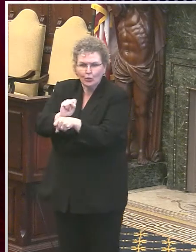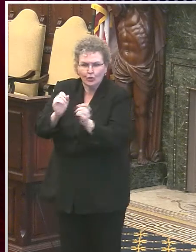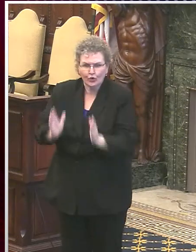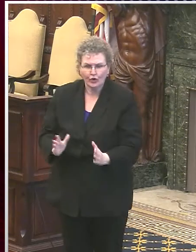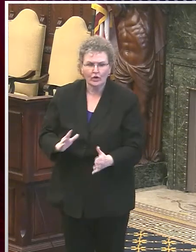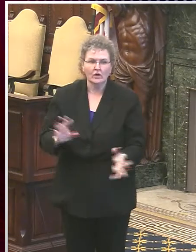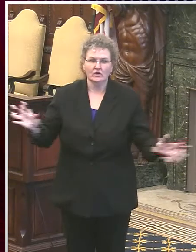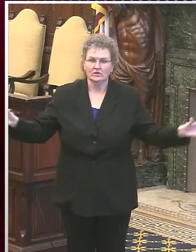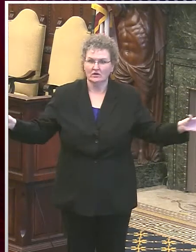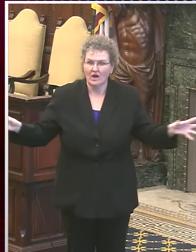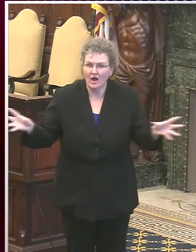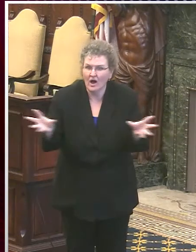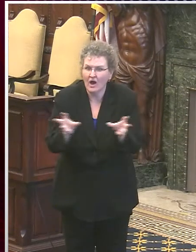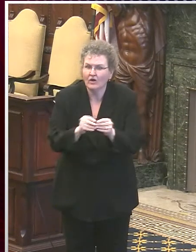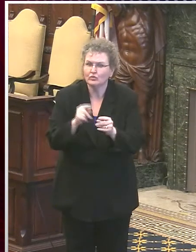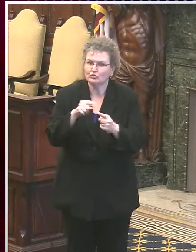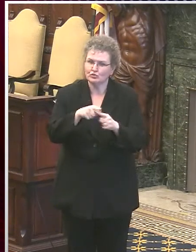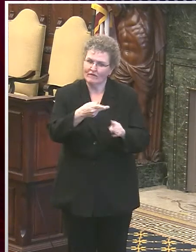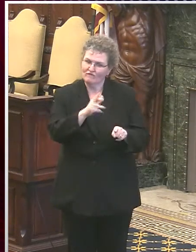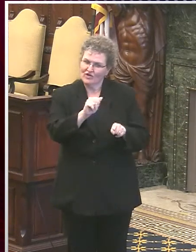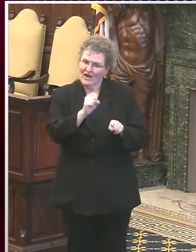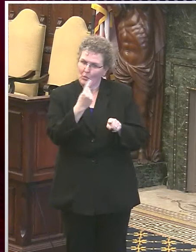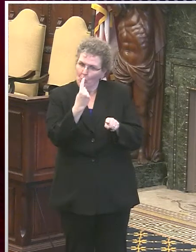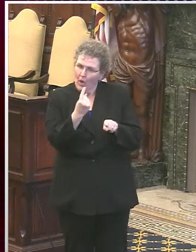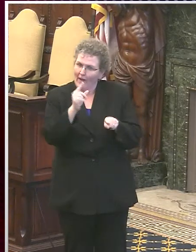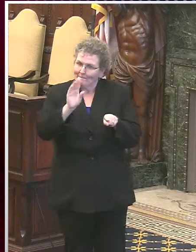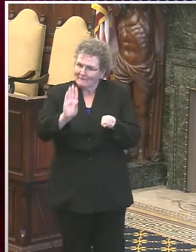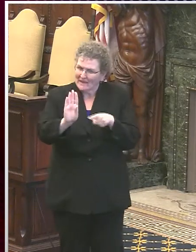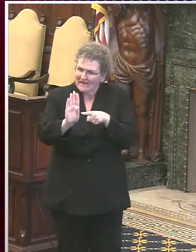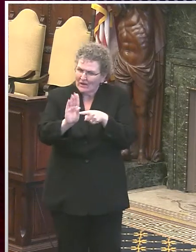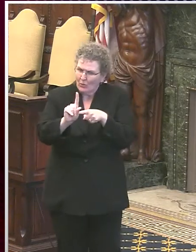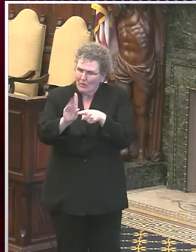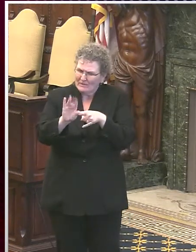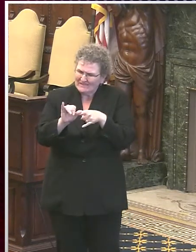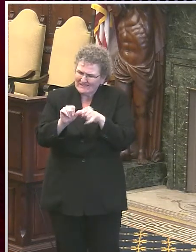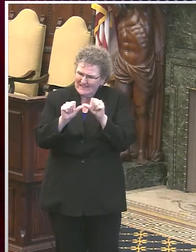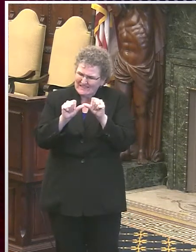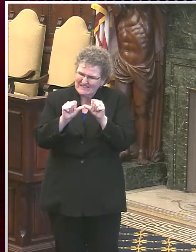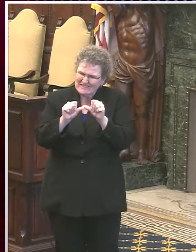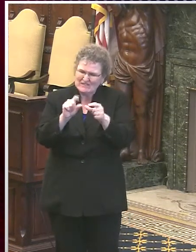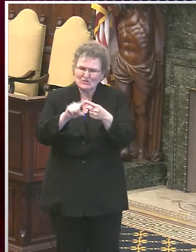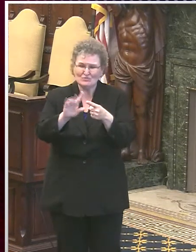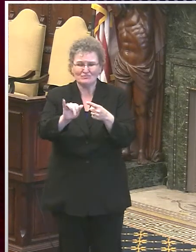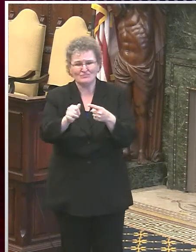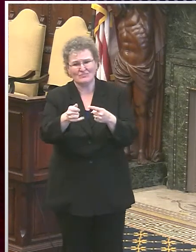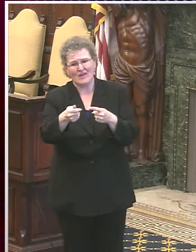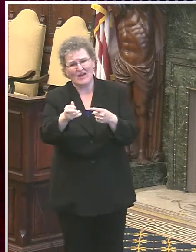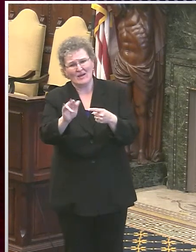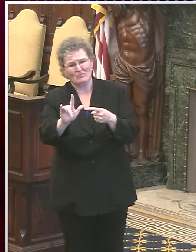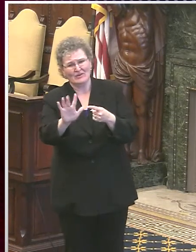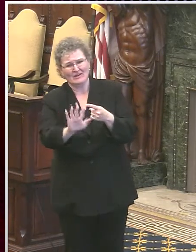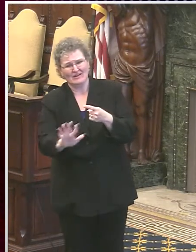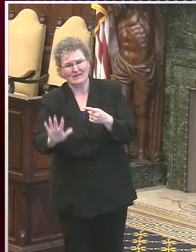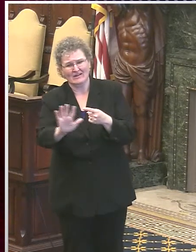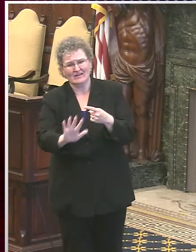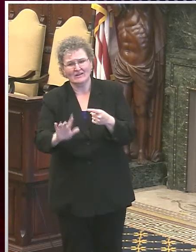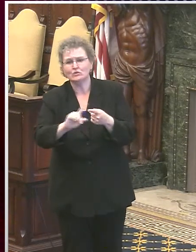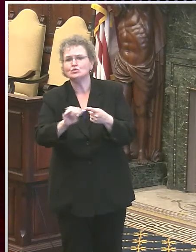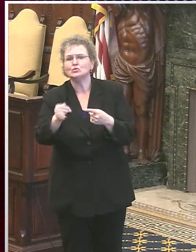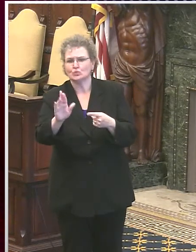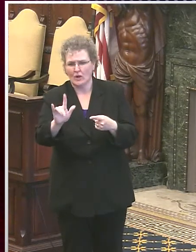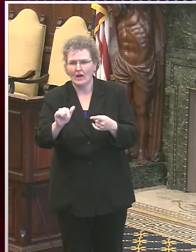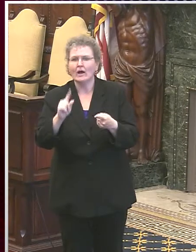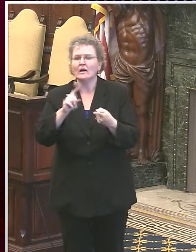still in phase 1B, and we're likely to be in phase 1B until late April. That means that the people who are eligible right now for vaccination